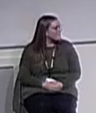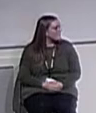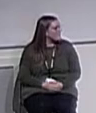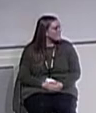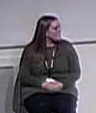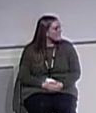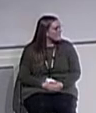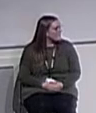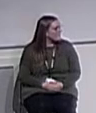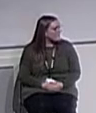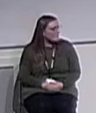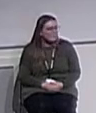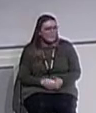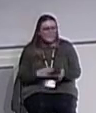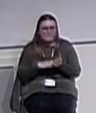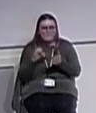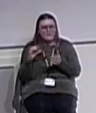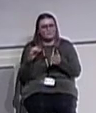really good one to do.